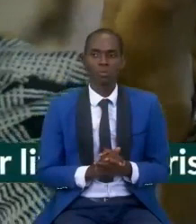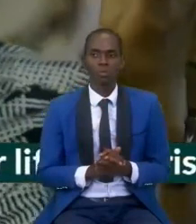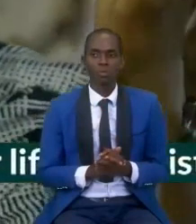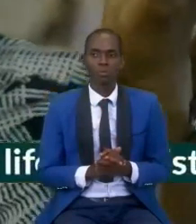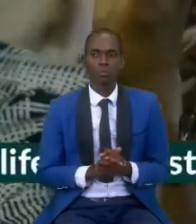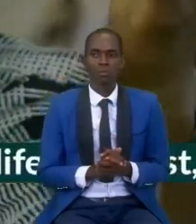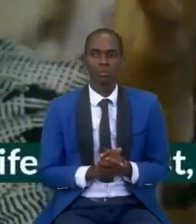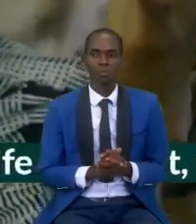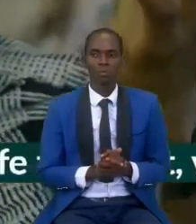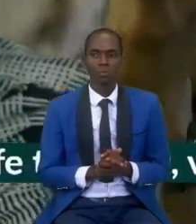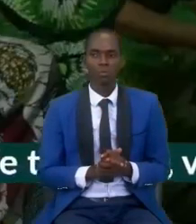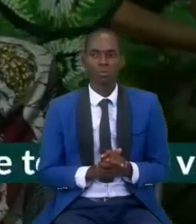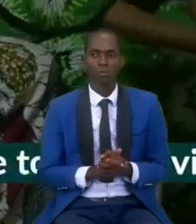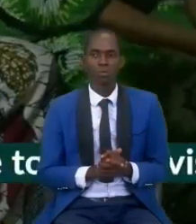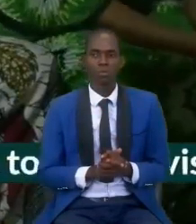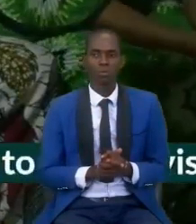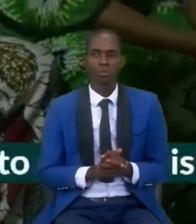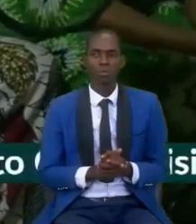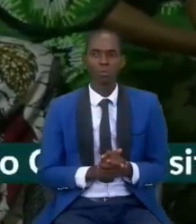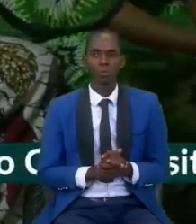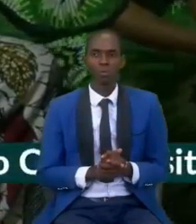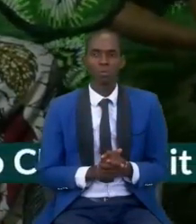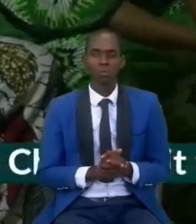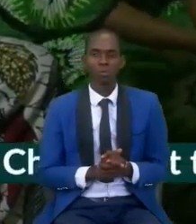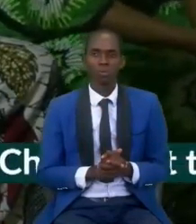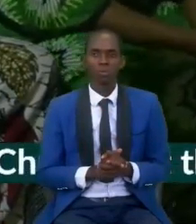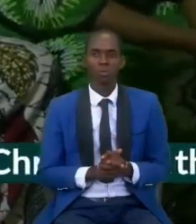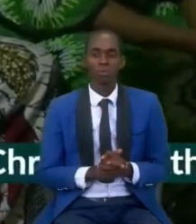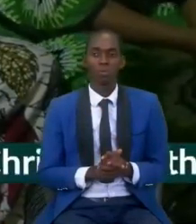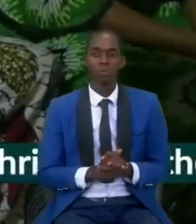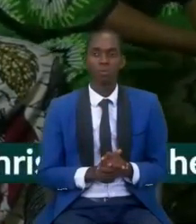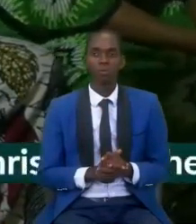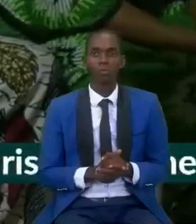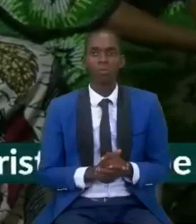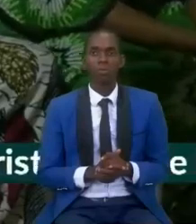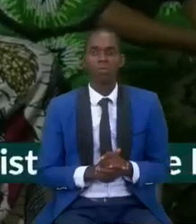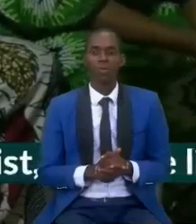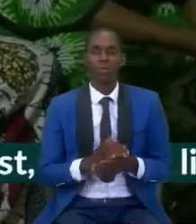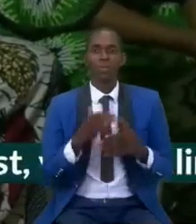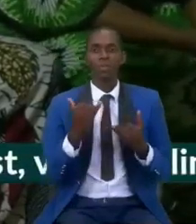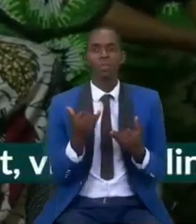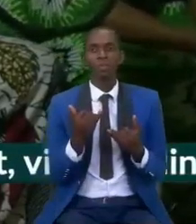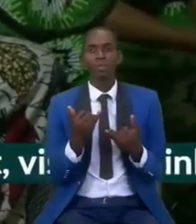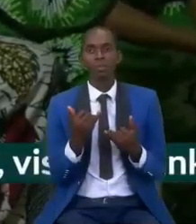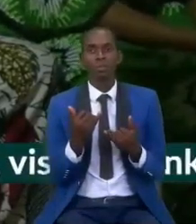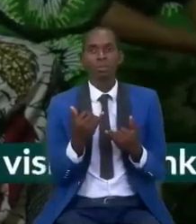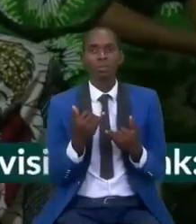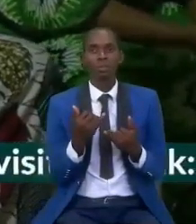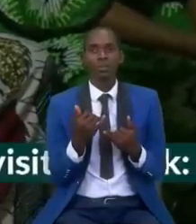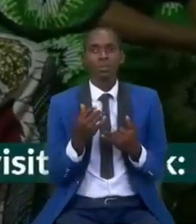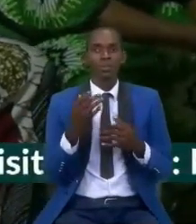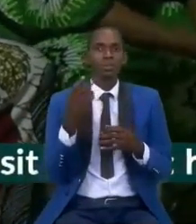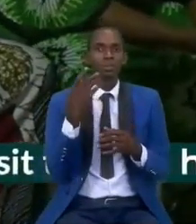Okay, this side, at the middle, they are finished. At my right hand side, wave your,